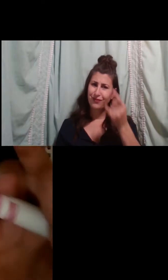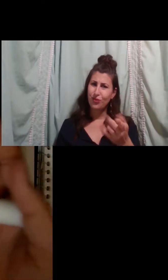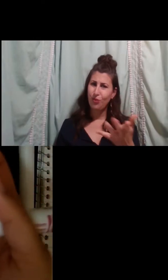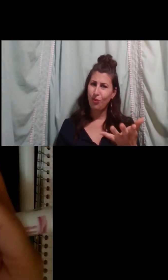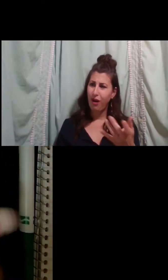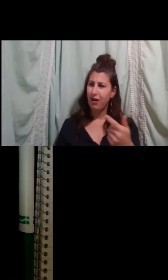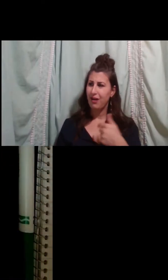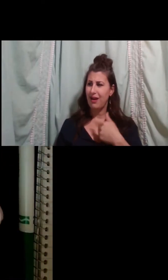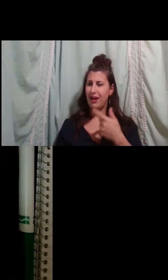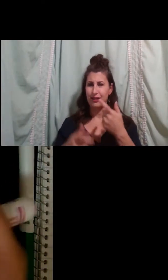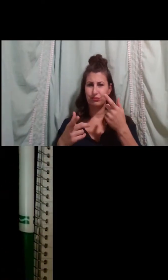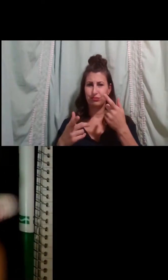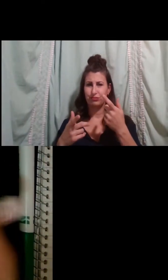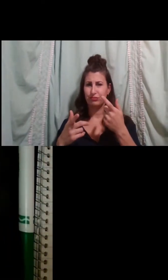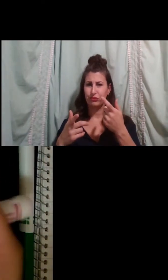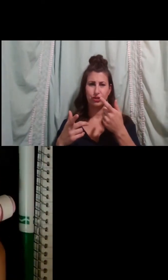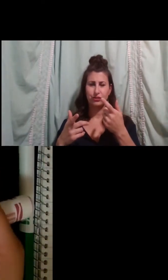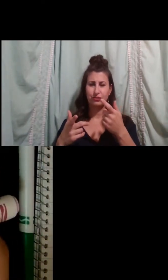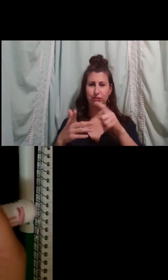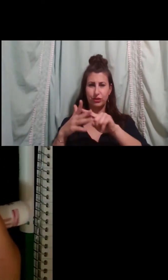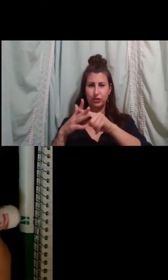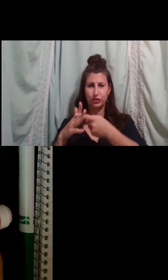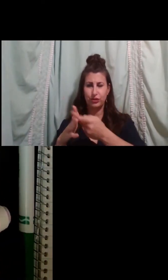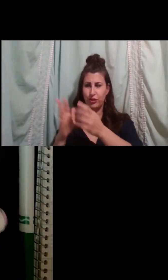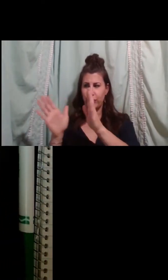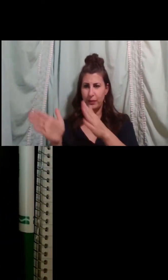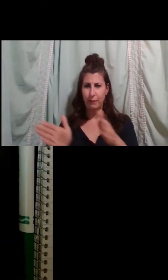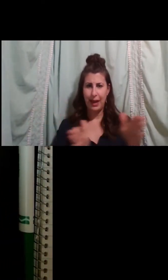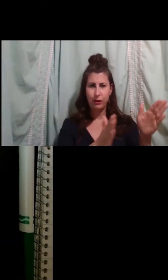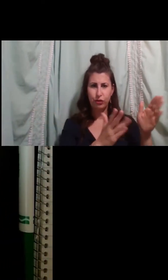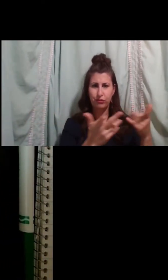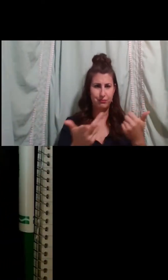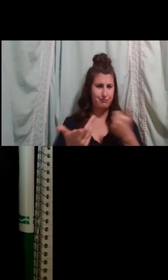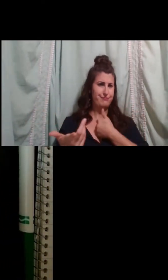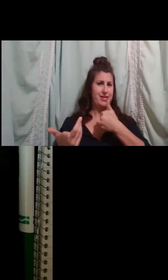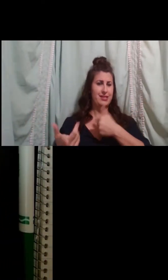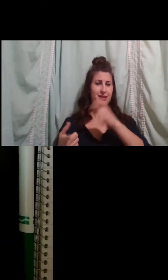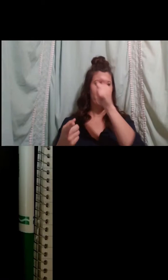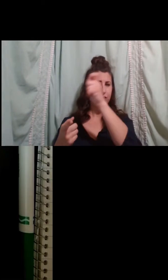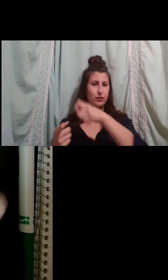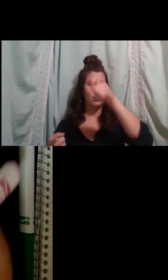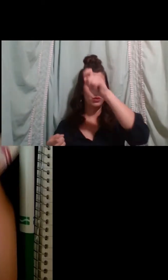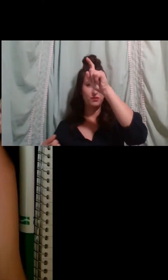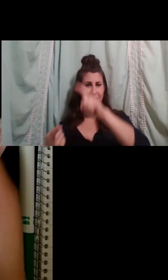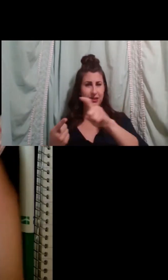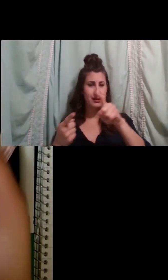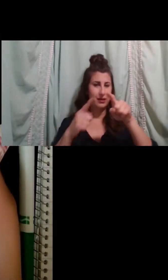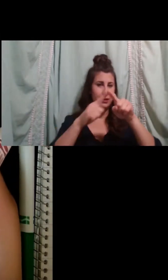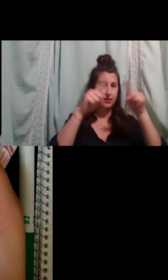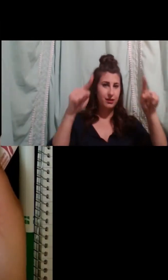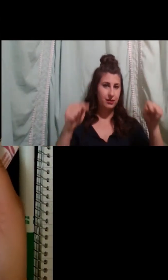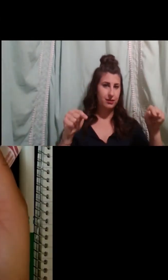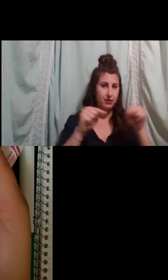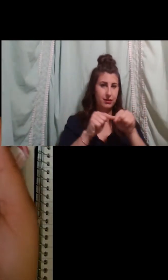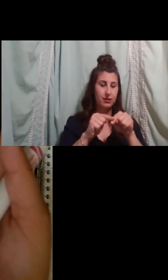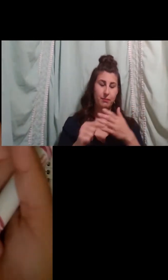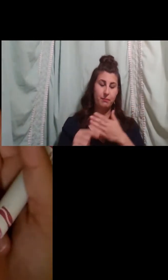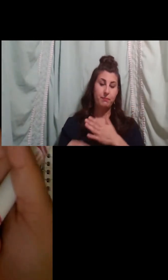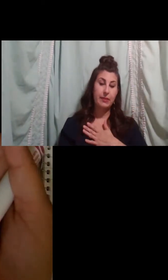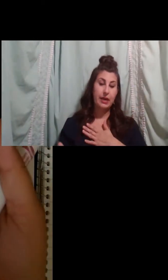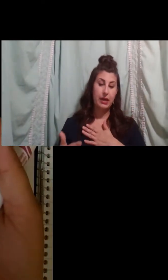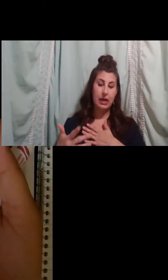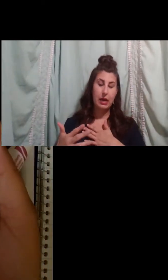If you want, I just started a kind of a pattern right now. I circled my simplified answer and I kind of boxed